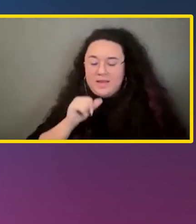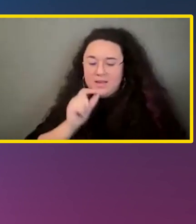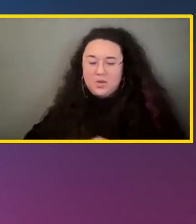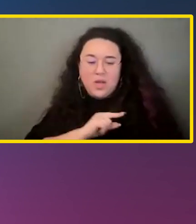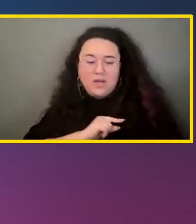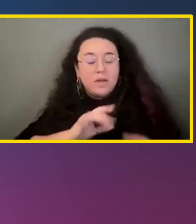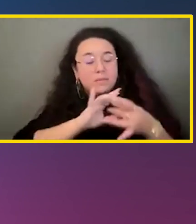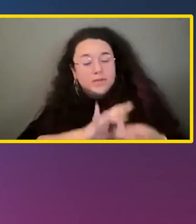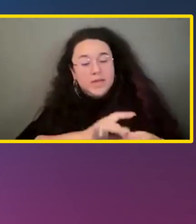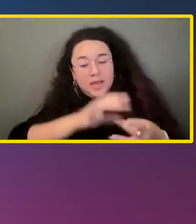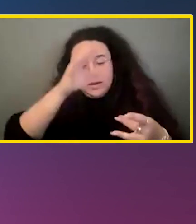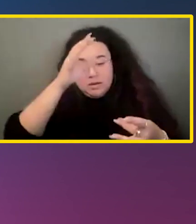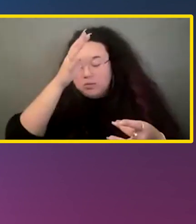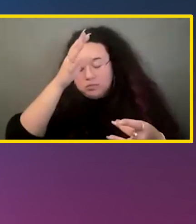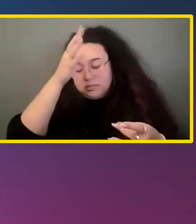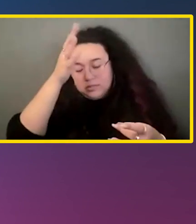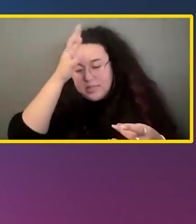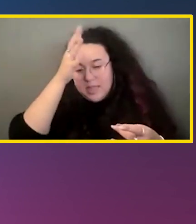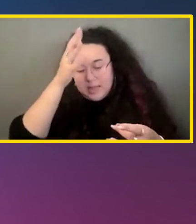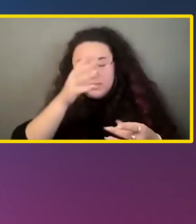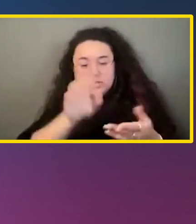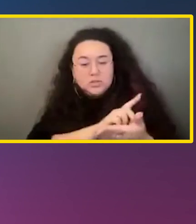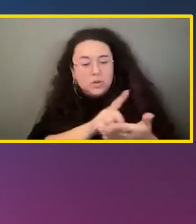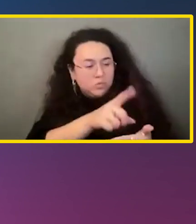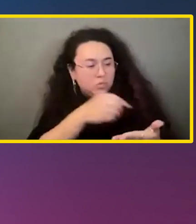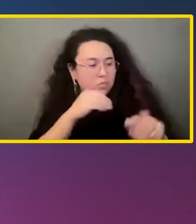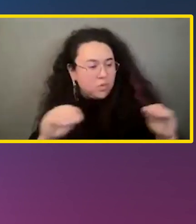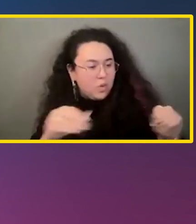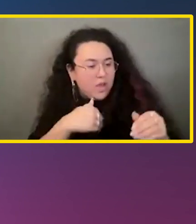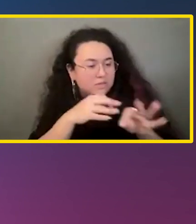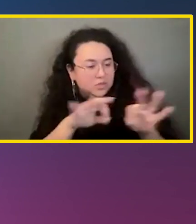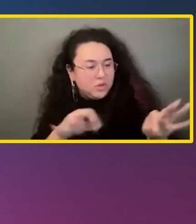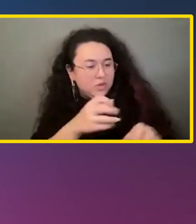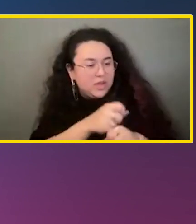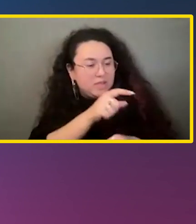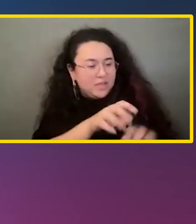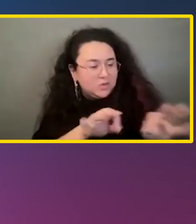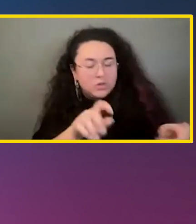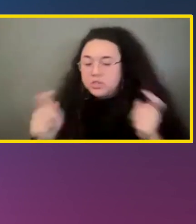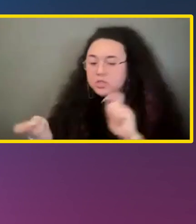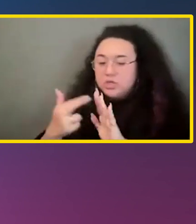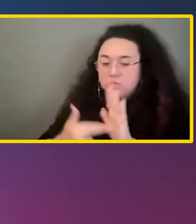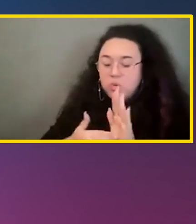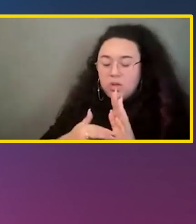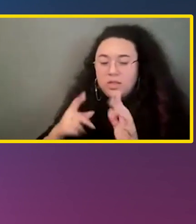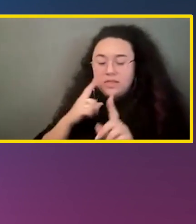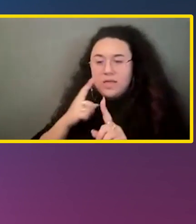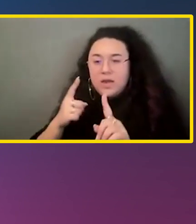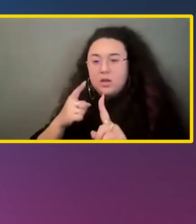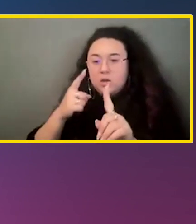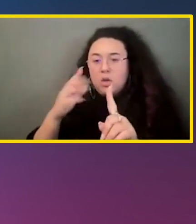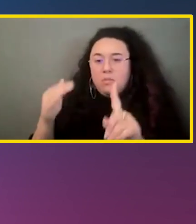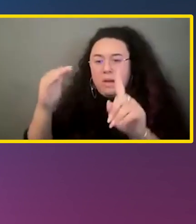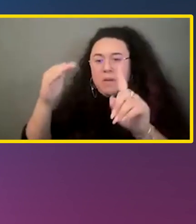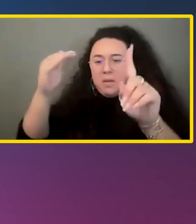all related to discrimination. You know, you didn't have this degree, or you get this one and the rules change, moving the goalpost. All